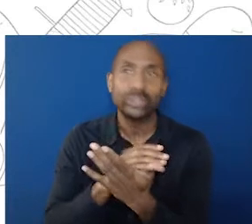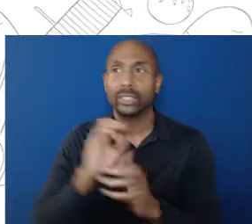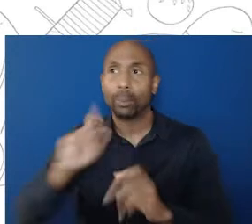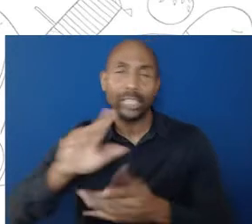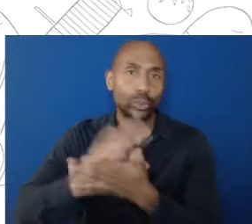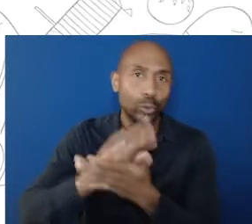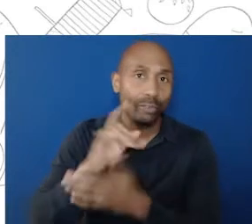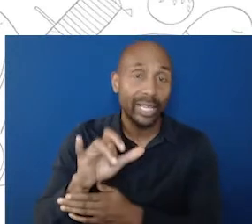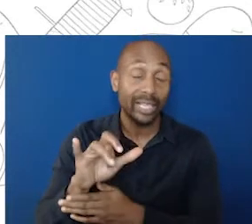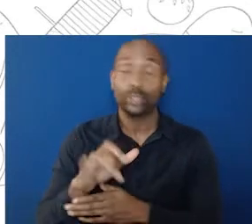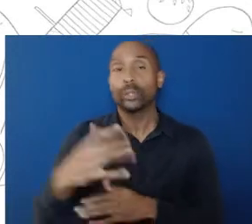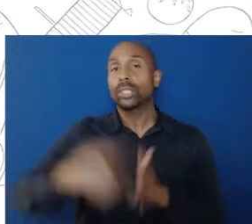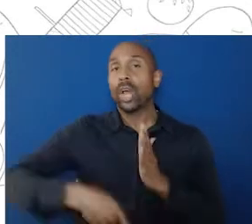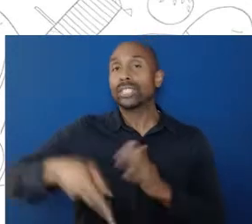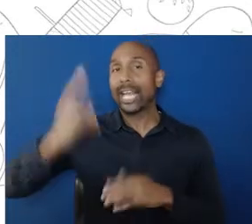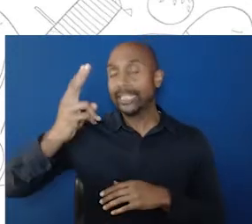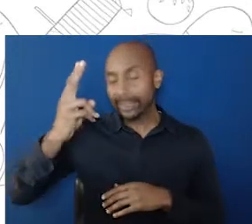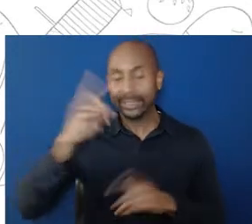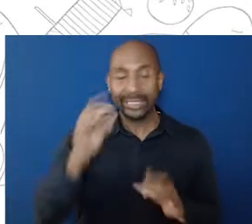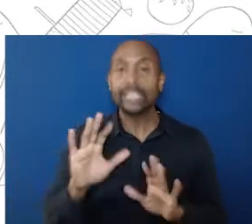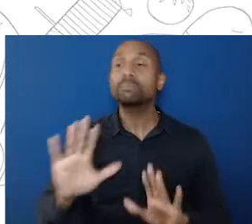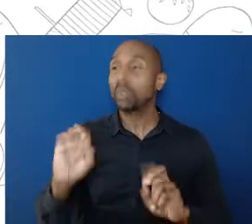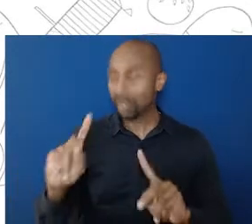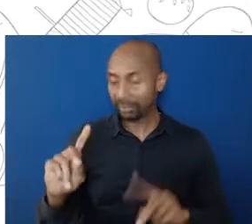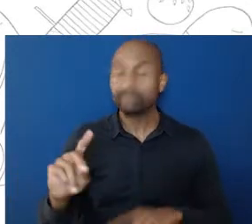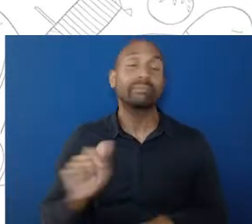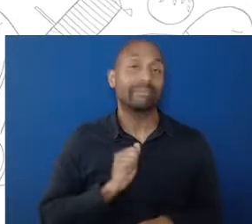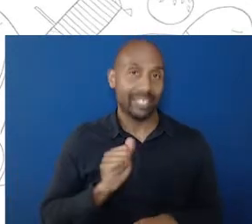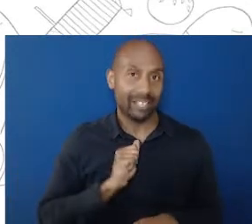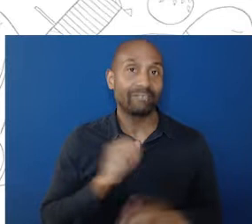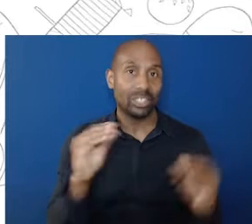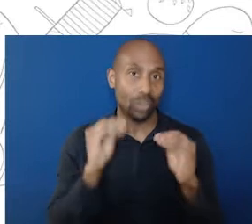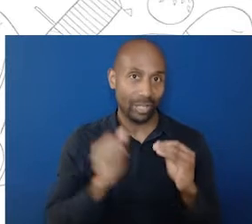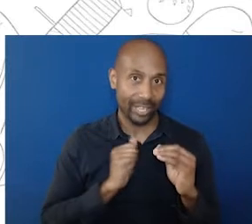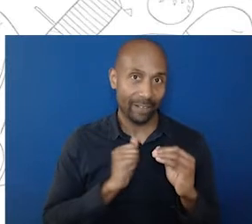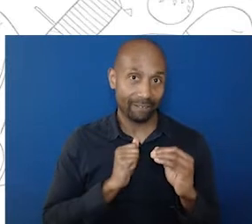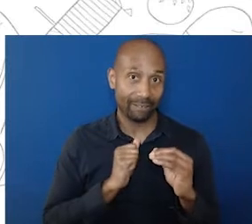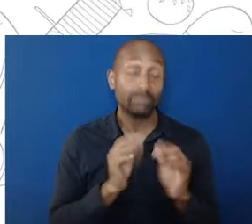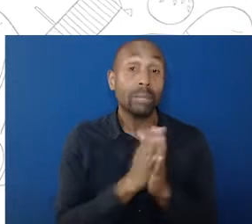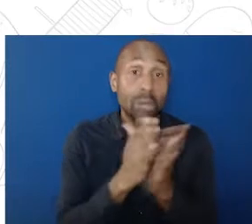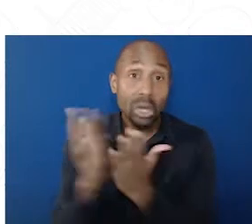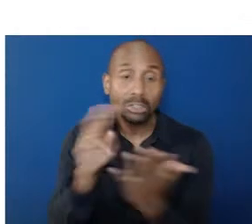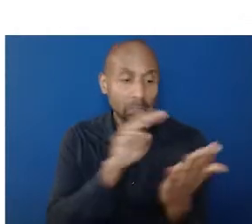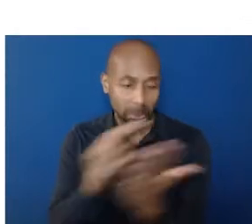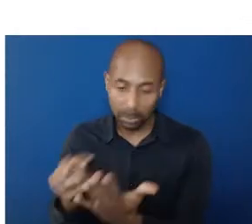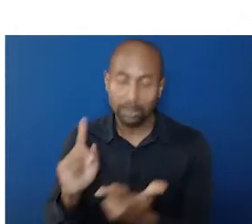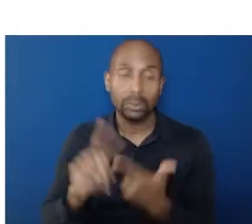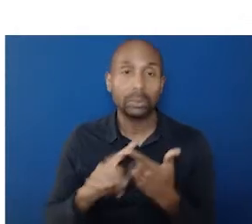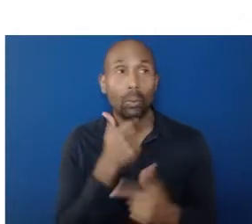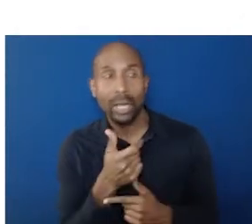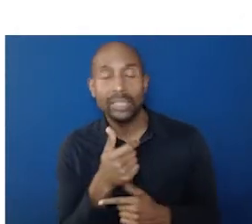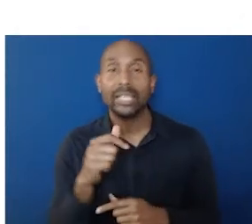too expensive. And I ended up learning on my own. I'm self-taught, looking at books, watching